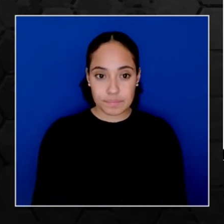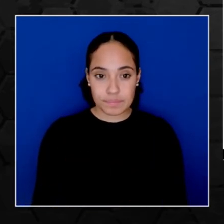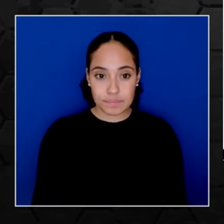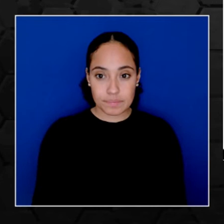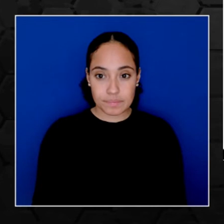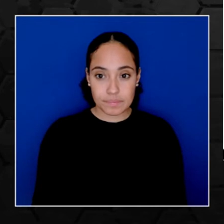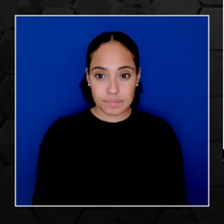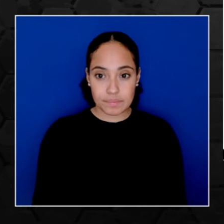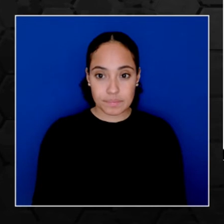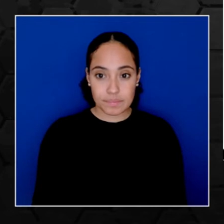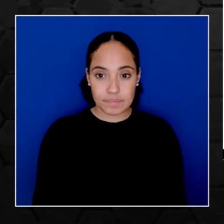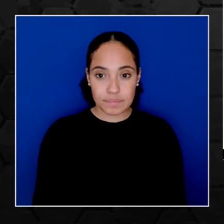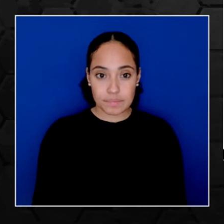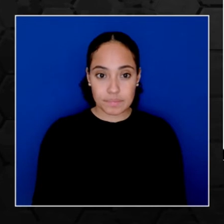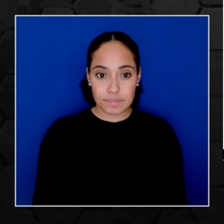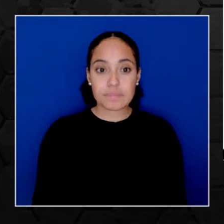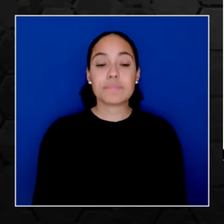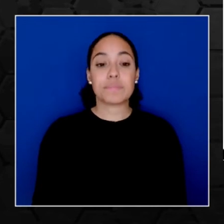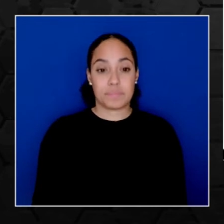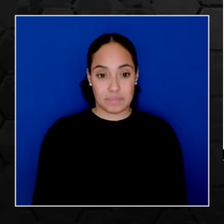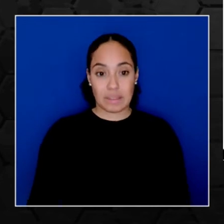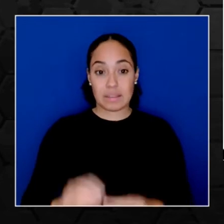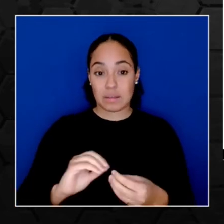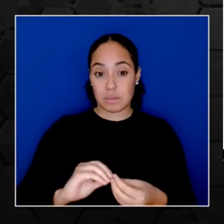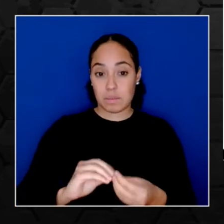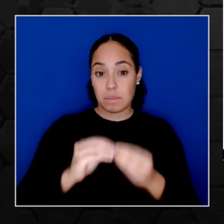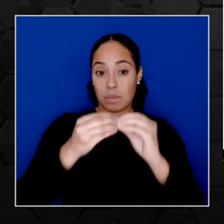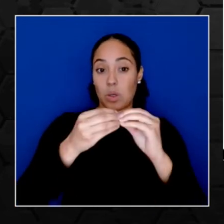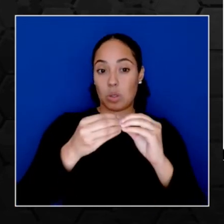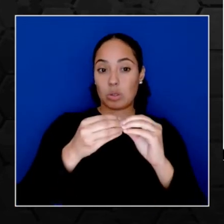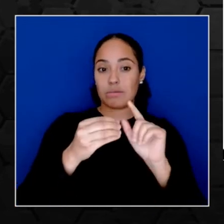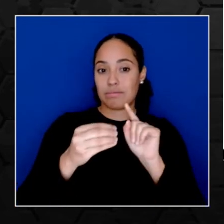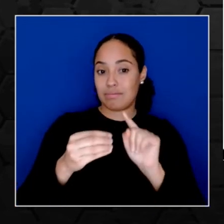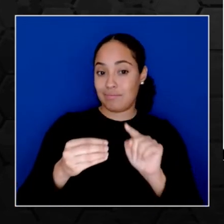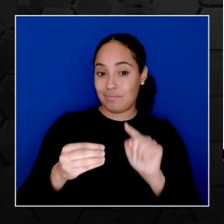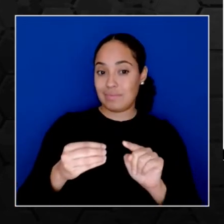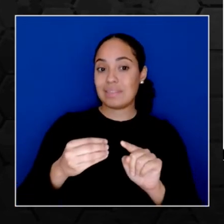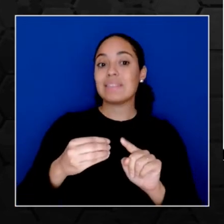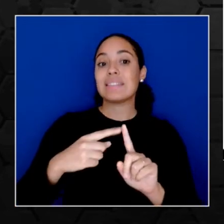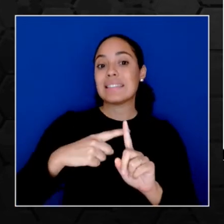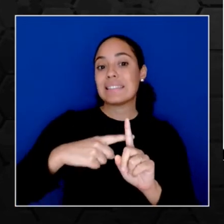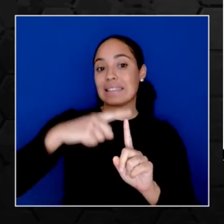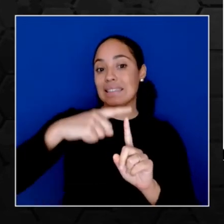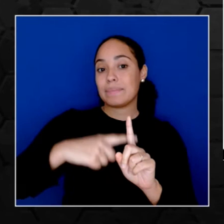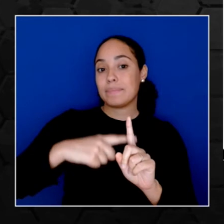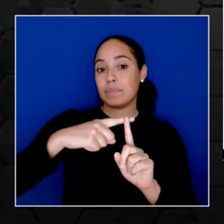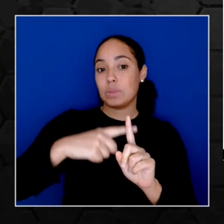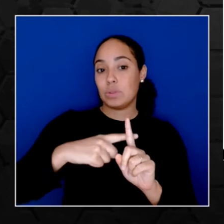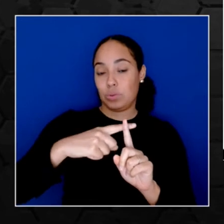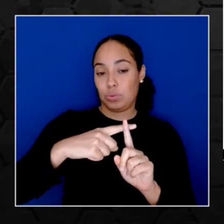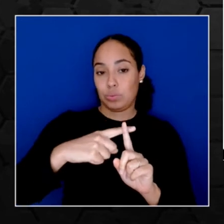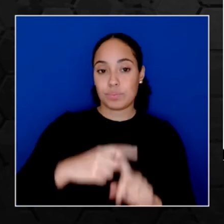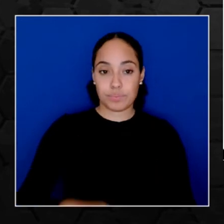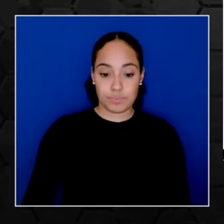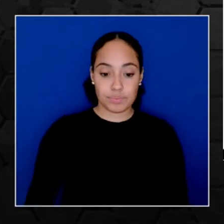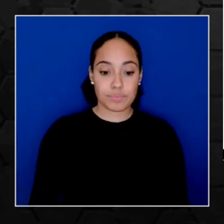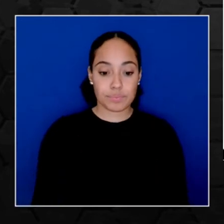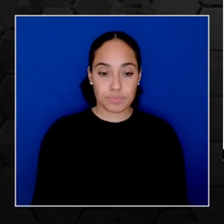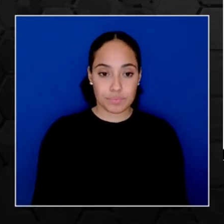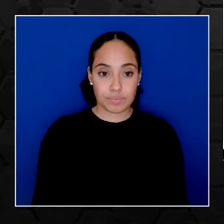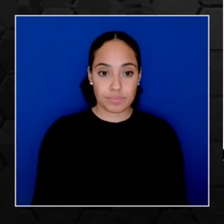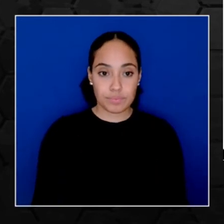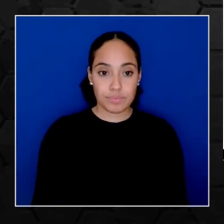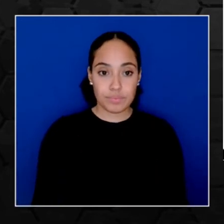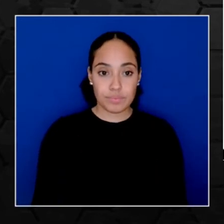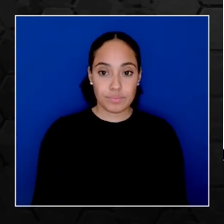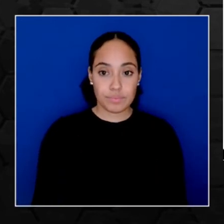And then we'll be creating another model, one as temperature, because that was the scenario ID for breaking scenario. and give the description as temperature